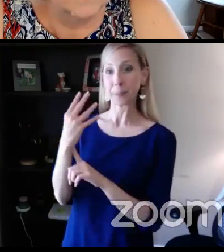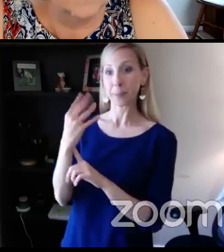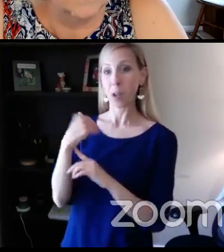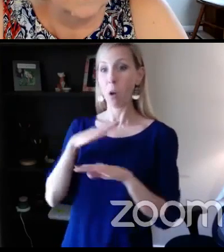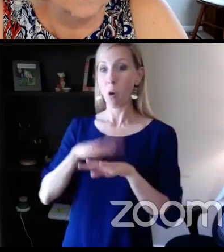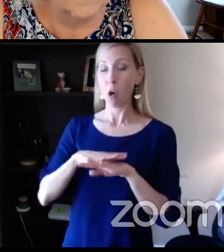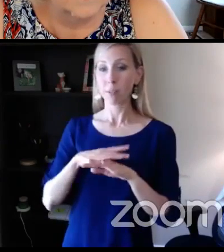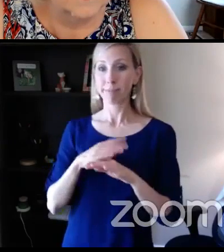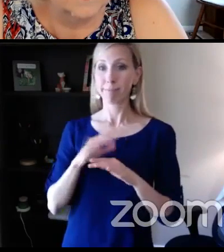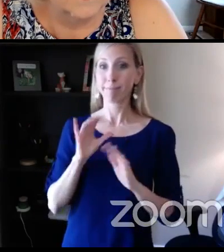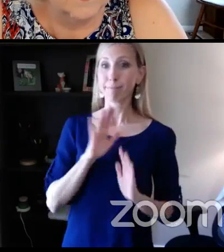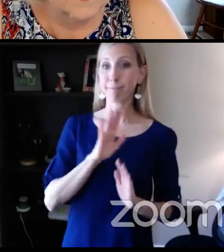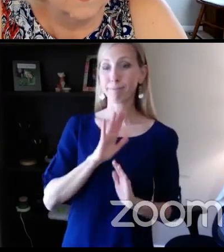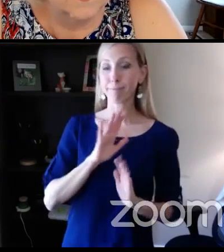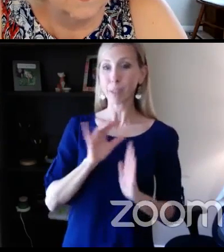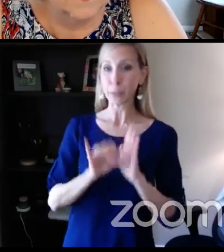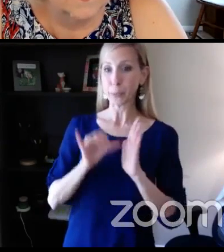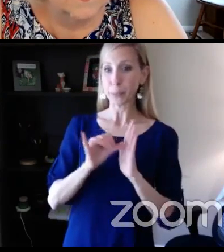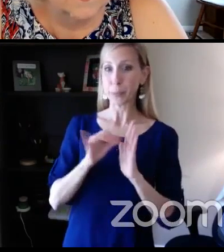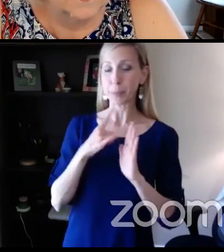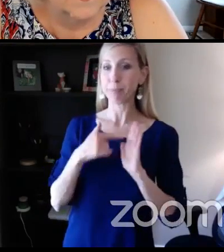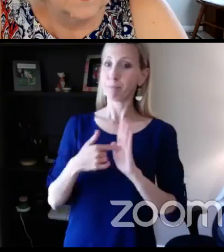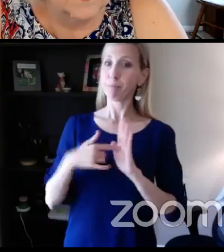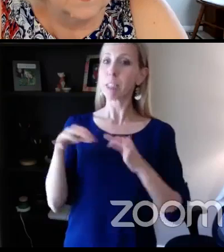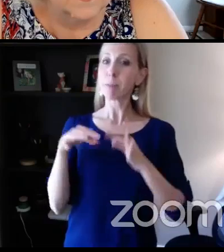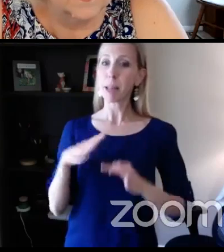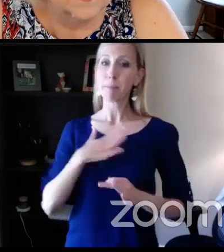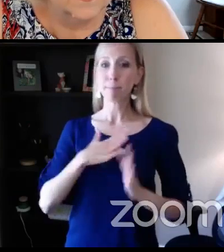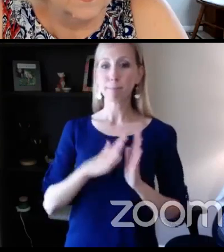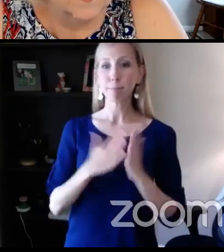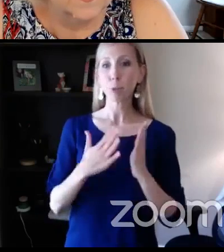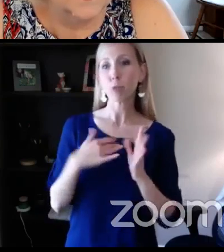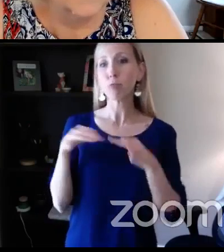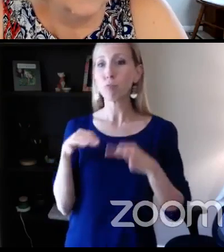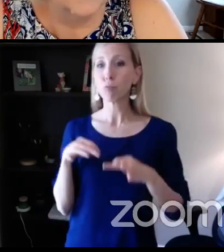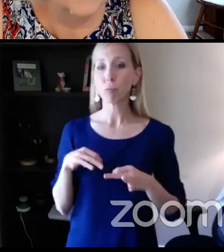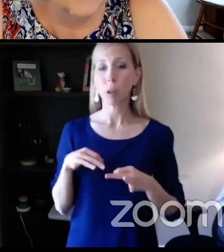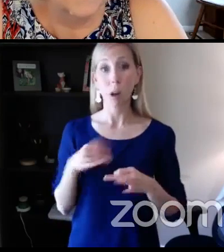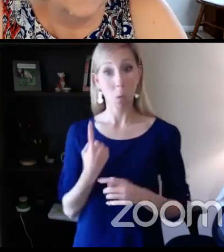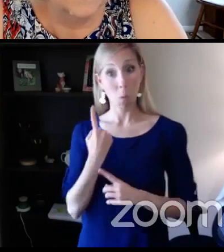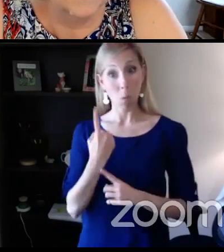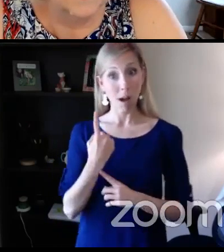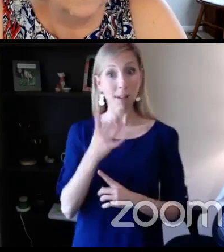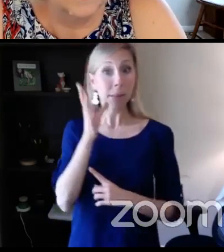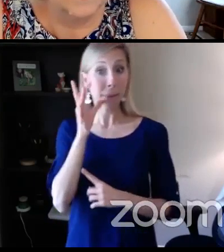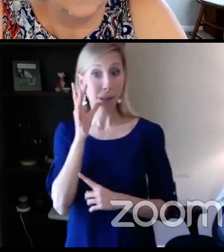bit about their book, and most of them are parents. One of them is a teacher, and